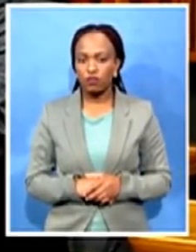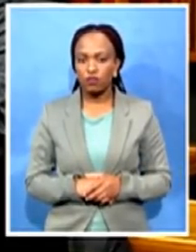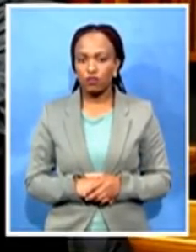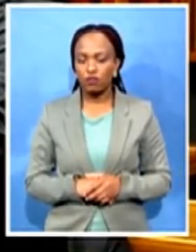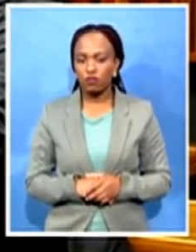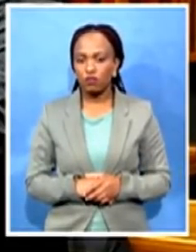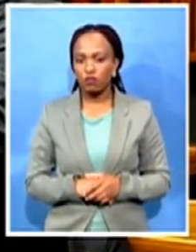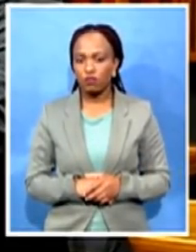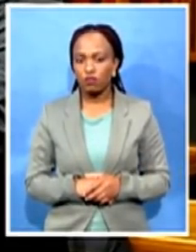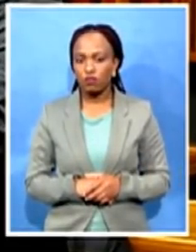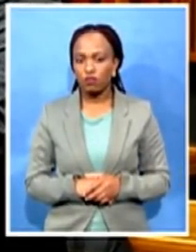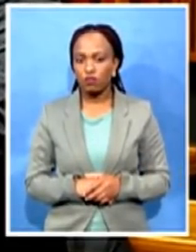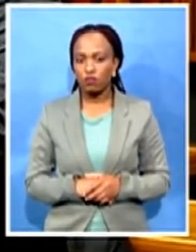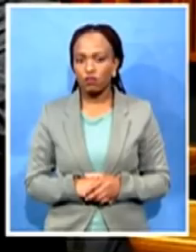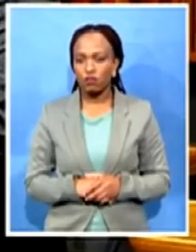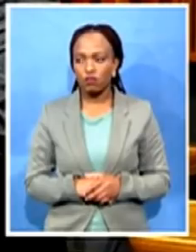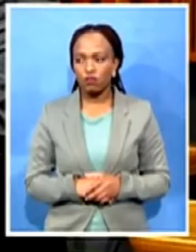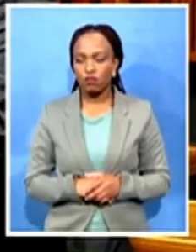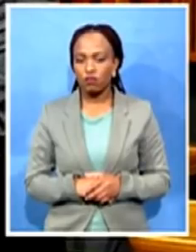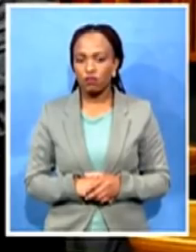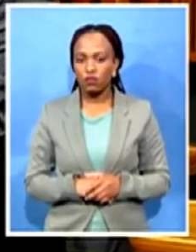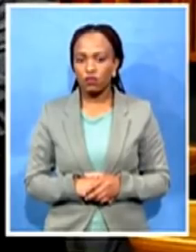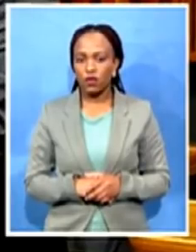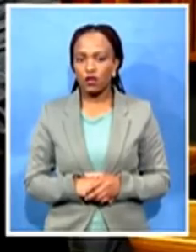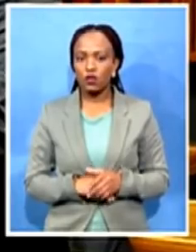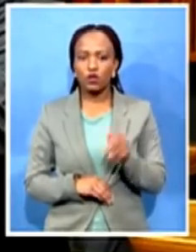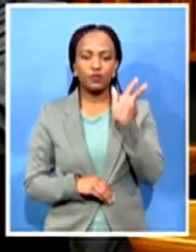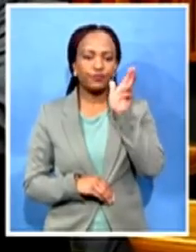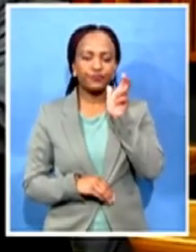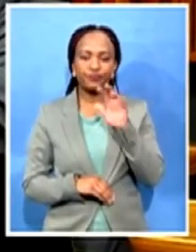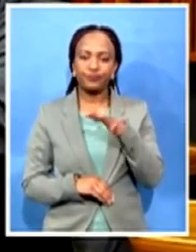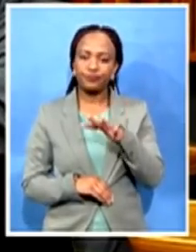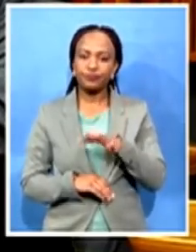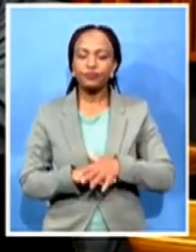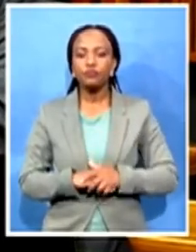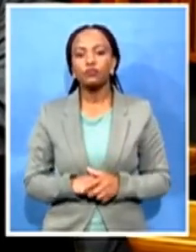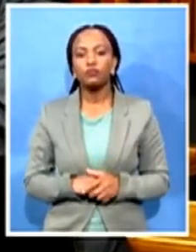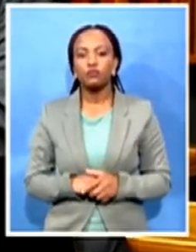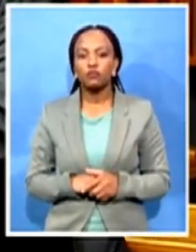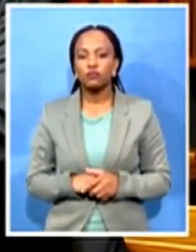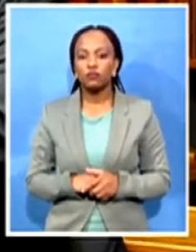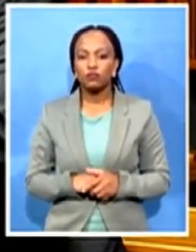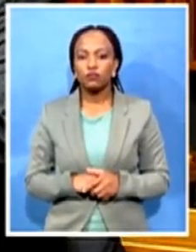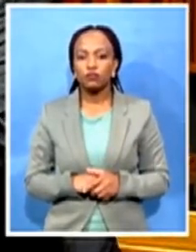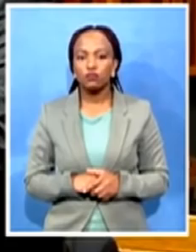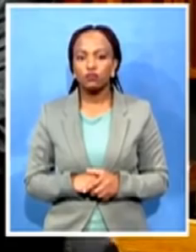the court. There should be an advancement in the safety of the constitution.